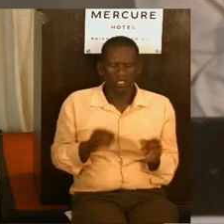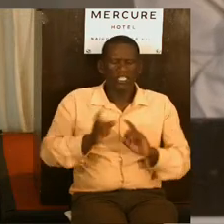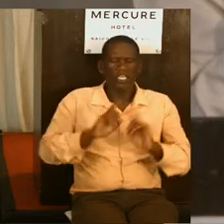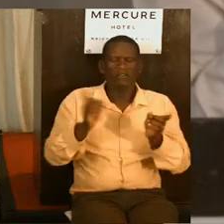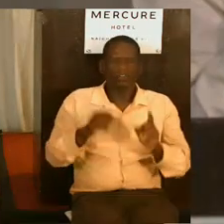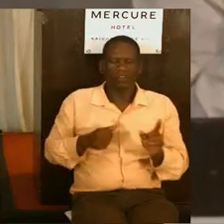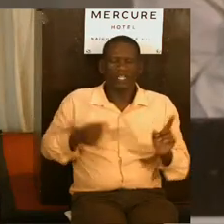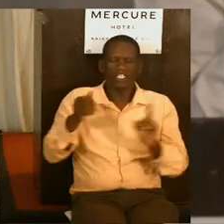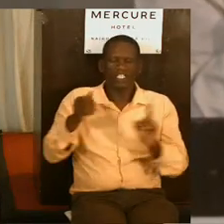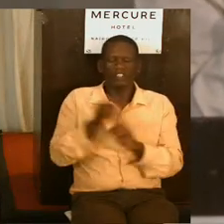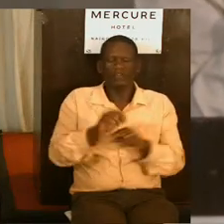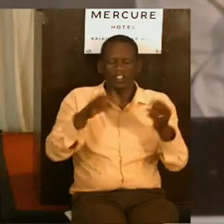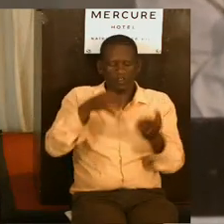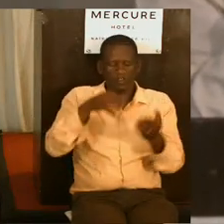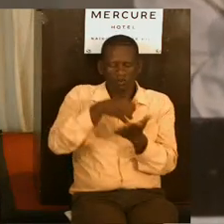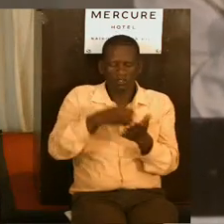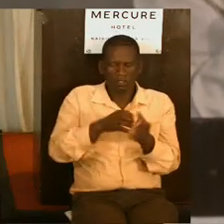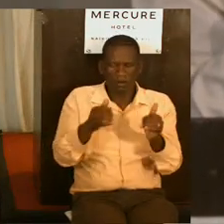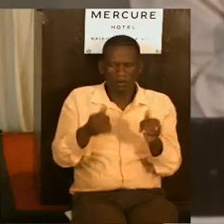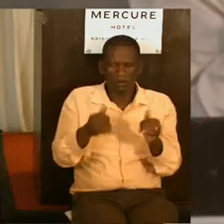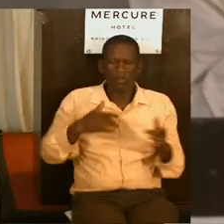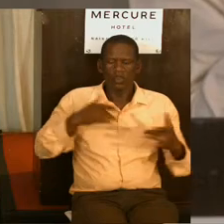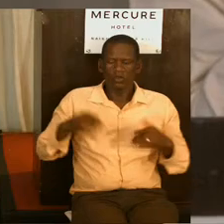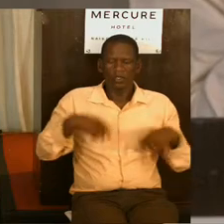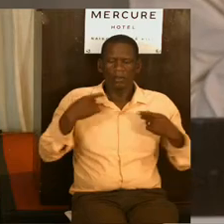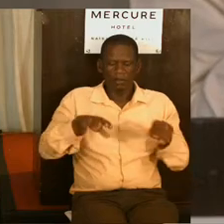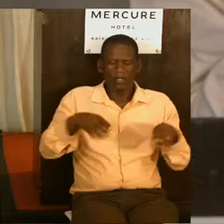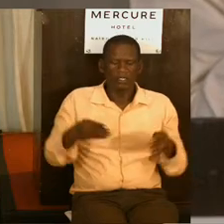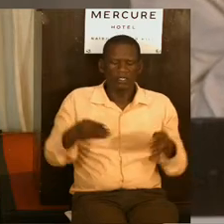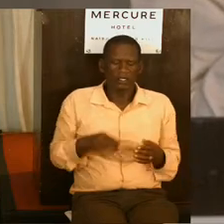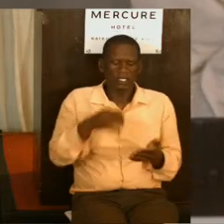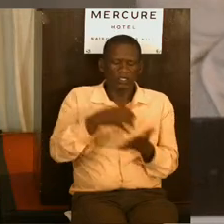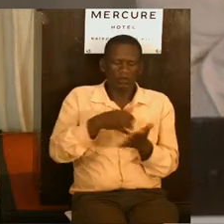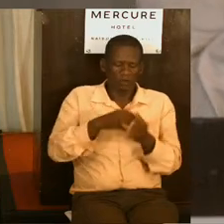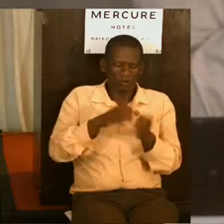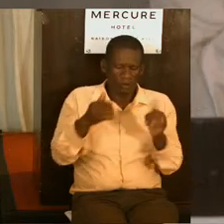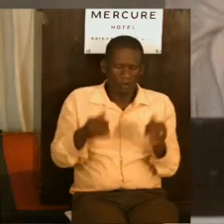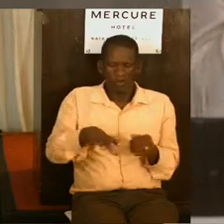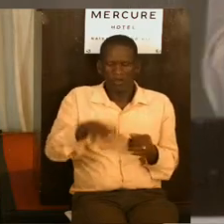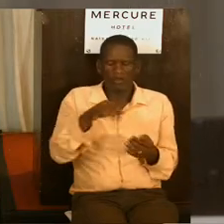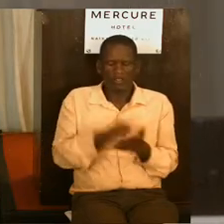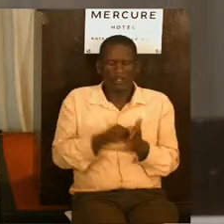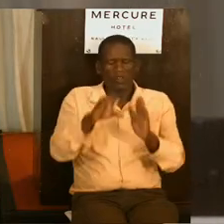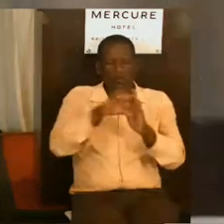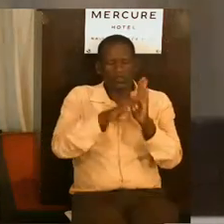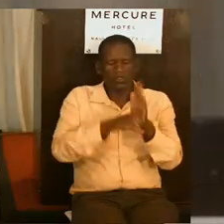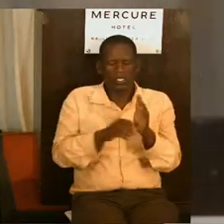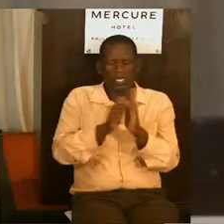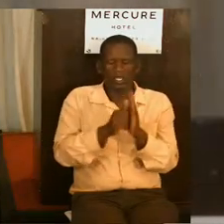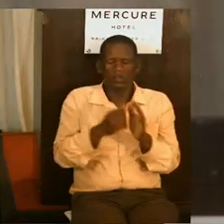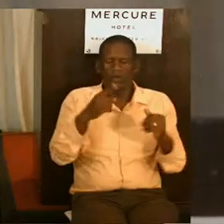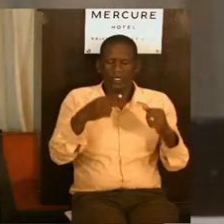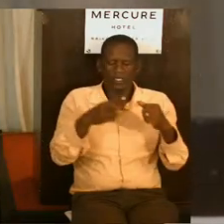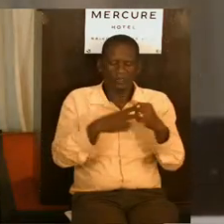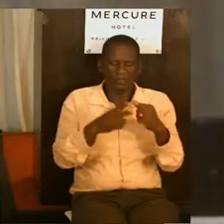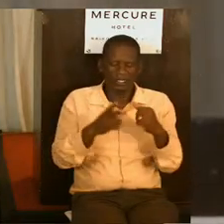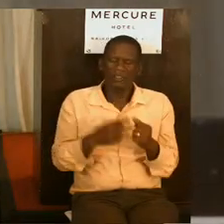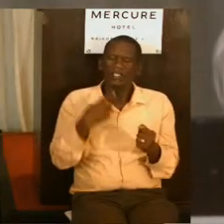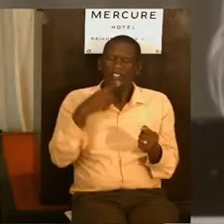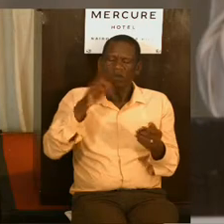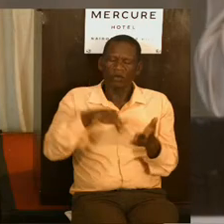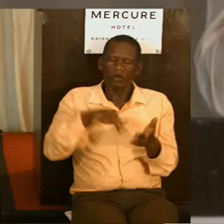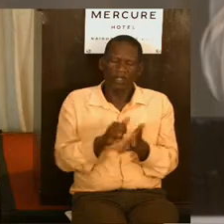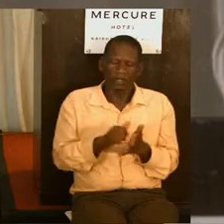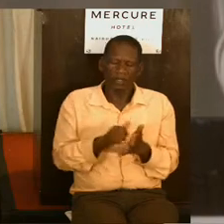attained the issue of inclusivity concerning the person with disability you will find that the Constitution and article 177 state